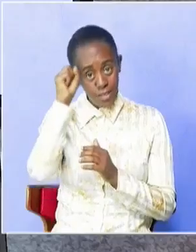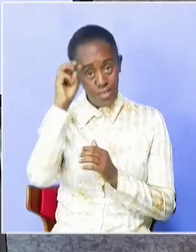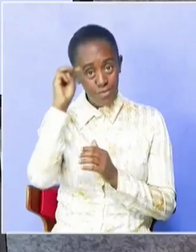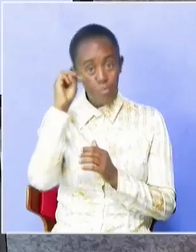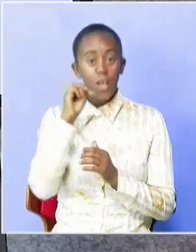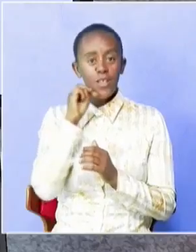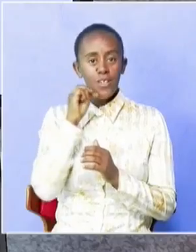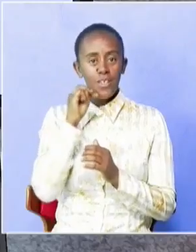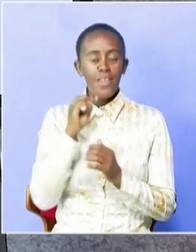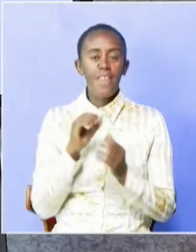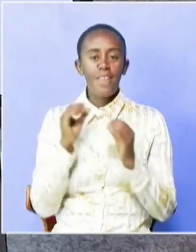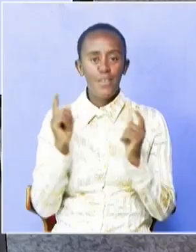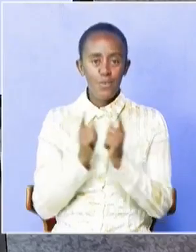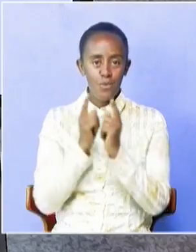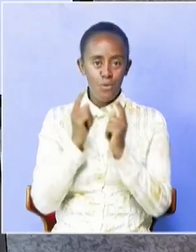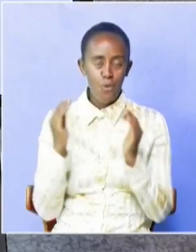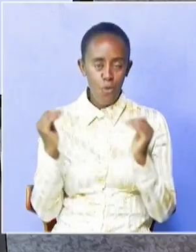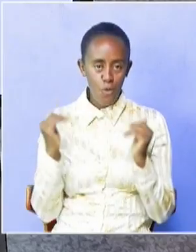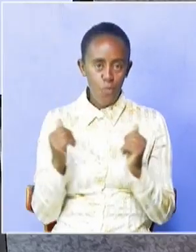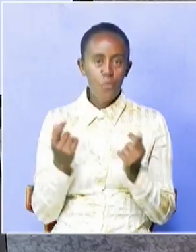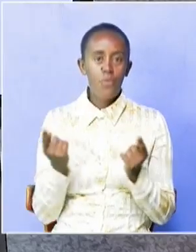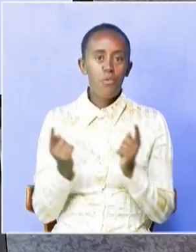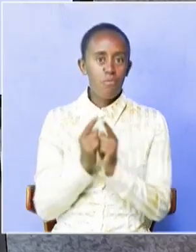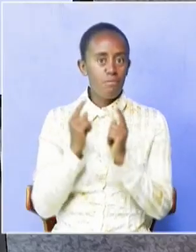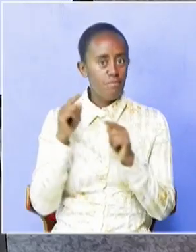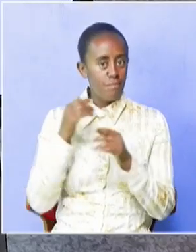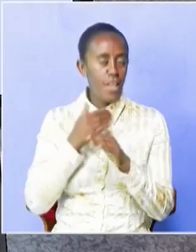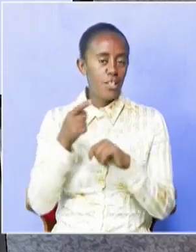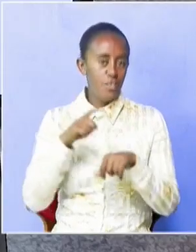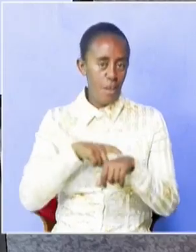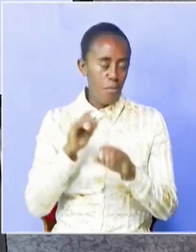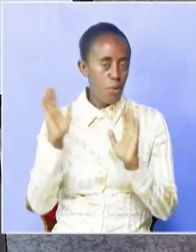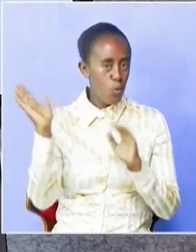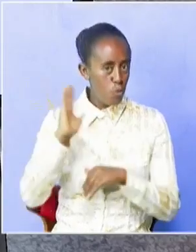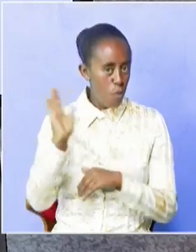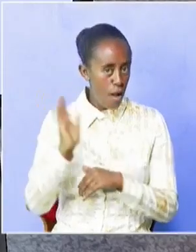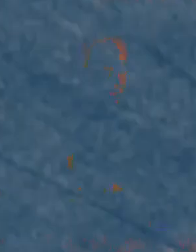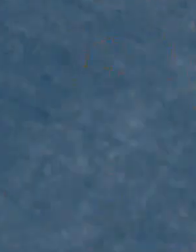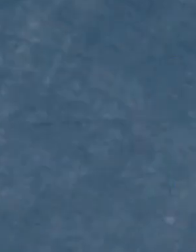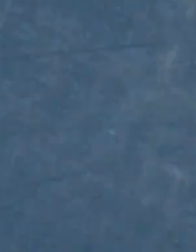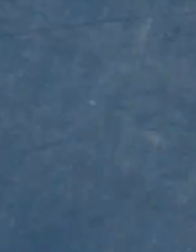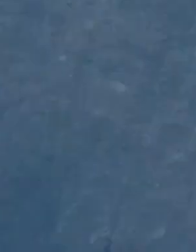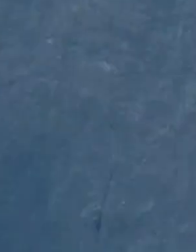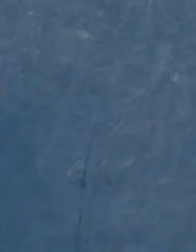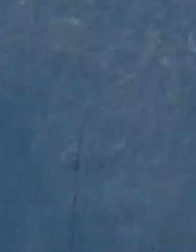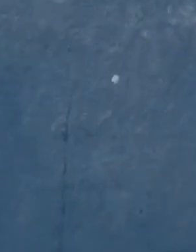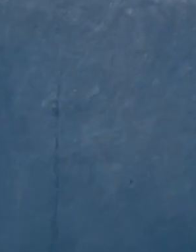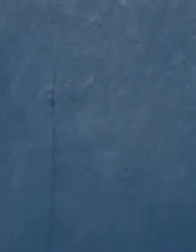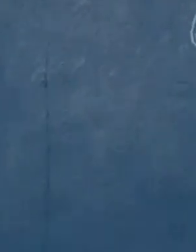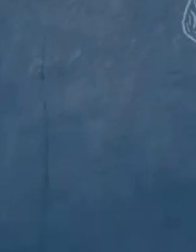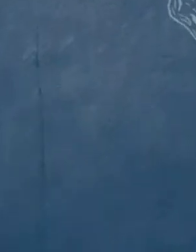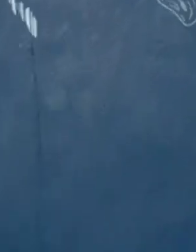you all for tuning in, and I hope you come and see us next time. Goodbye.